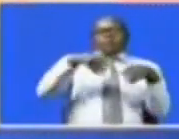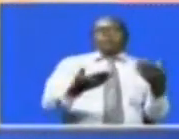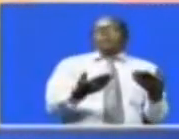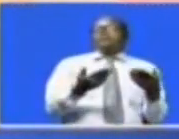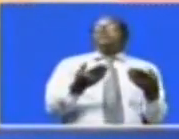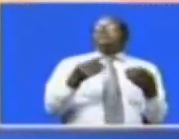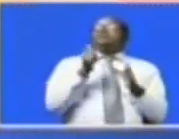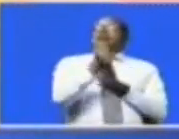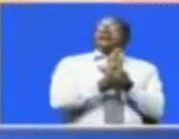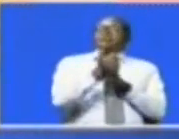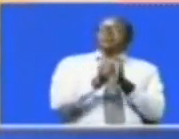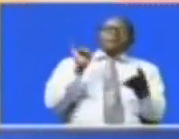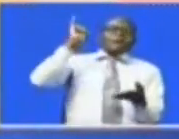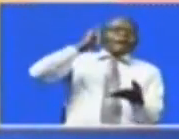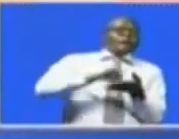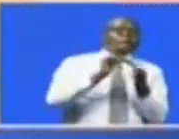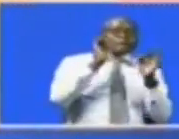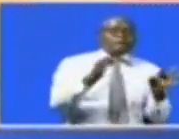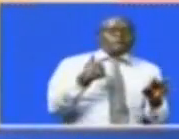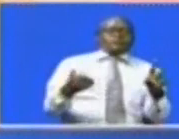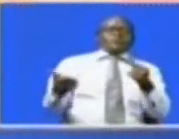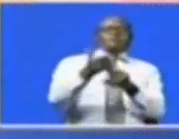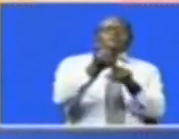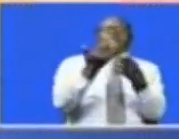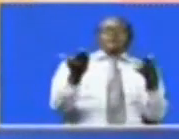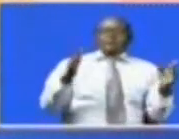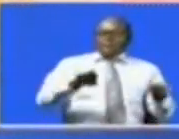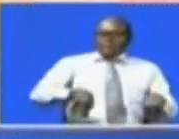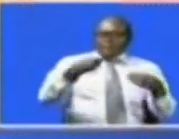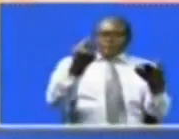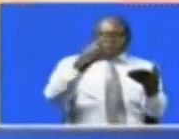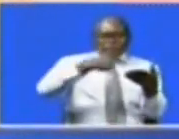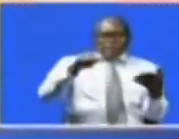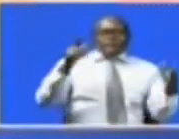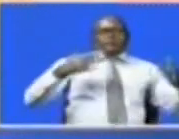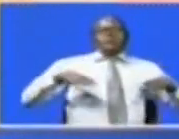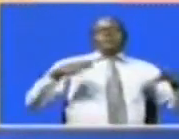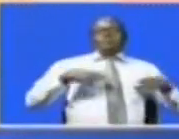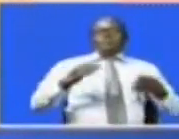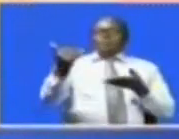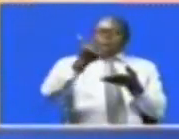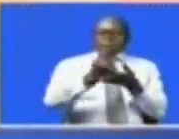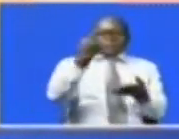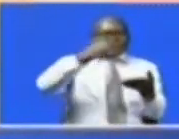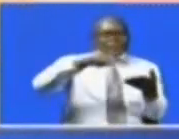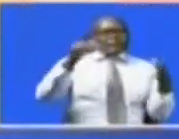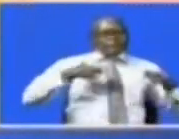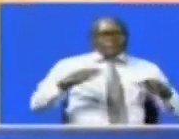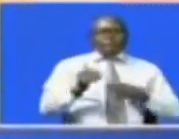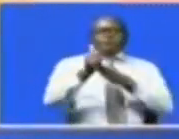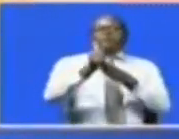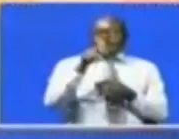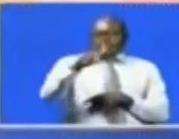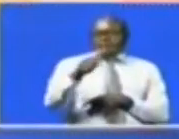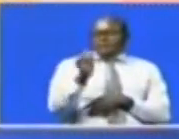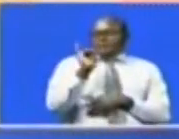the aircraft. So if you want to achieve something, give it to the right people. Appoint the right people to drive this thing.